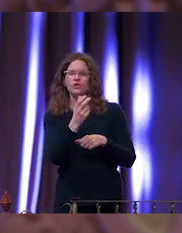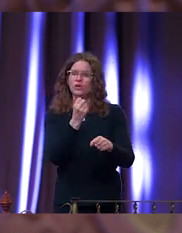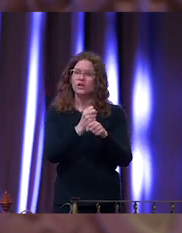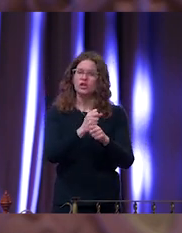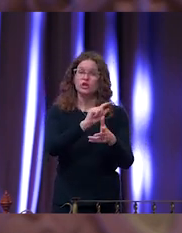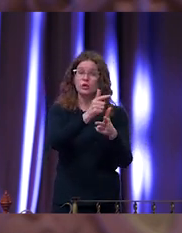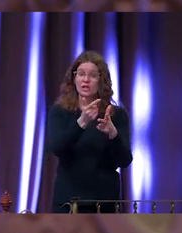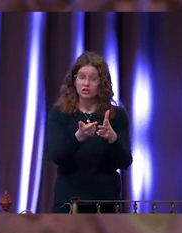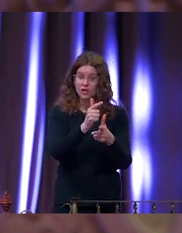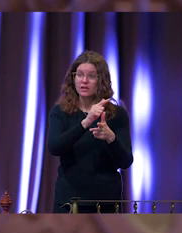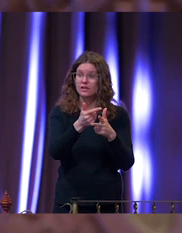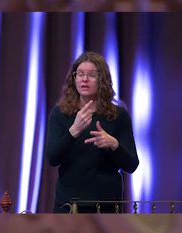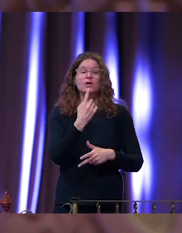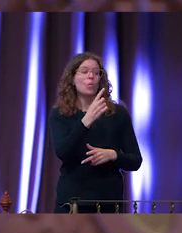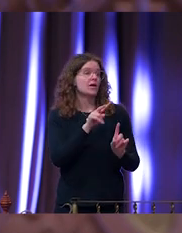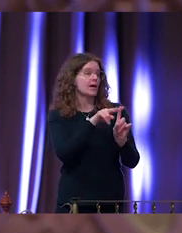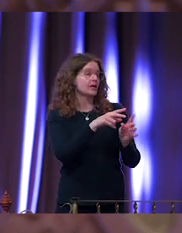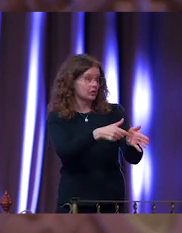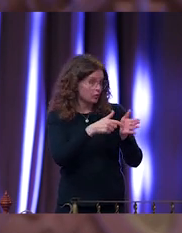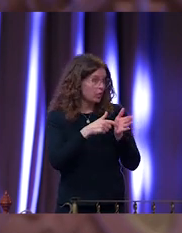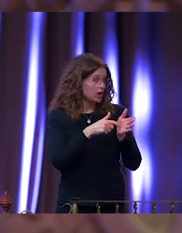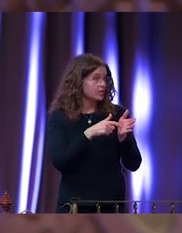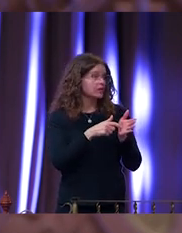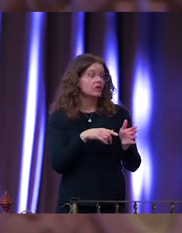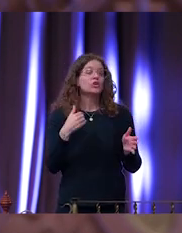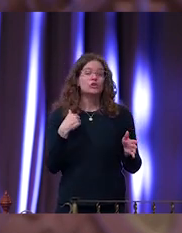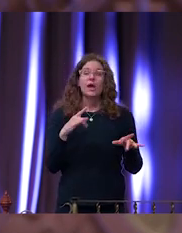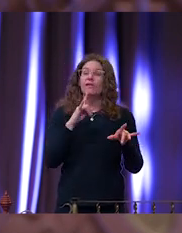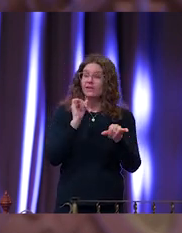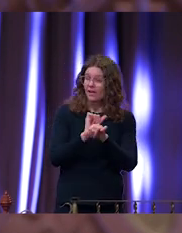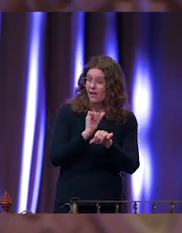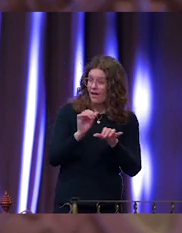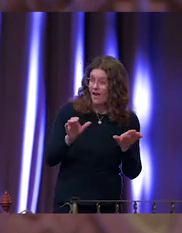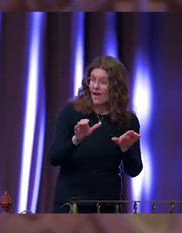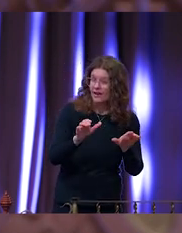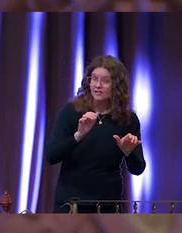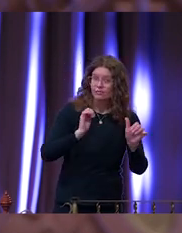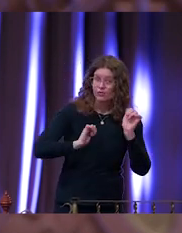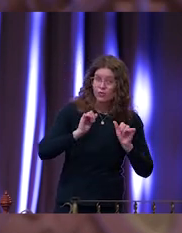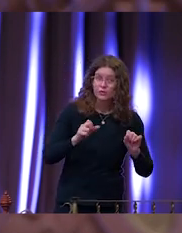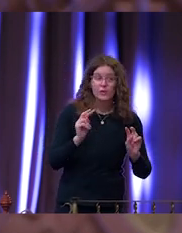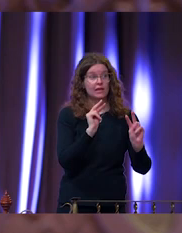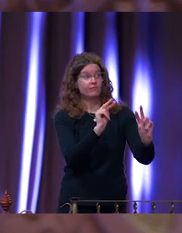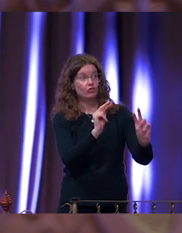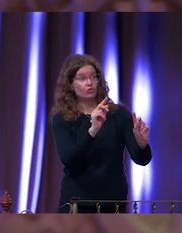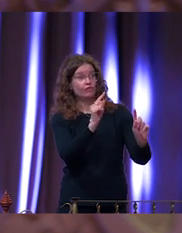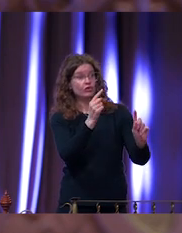it's one of our application requirements is that if you're coming in with an app, we need to come out and see the work first. Because